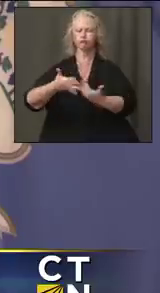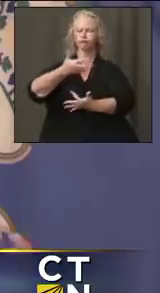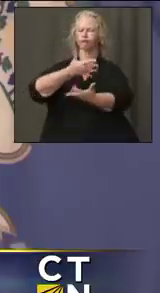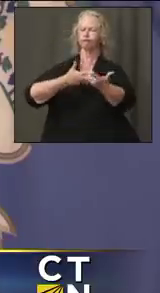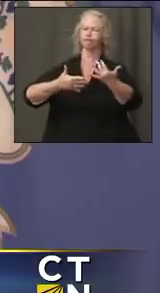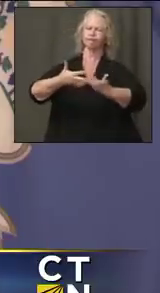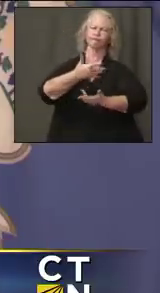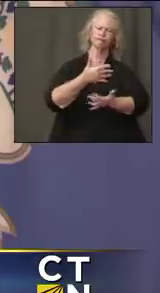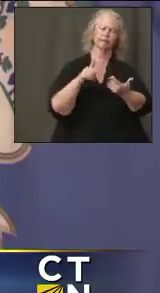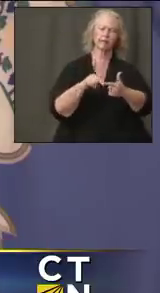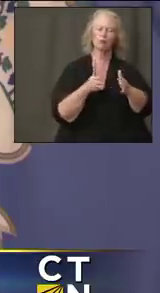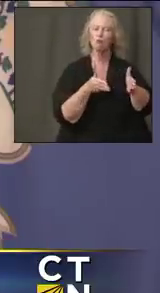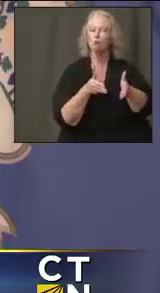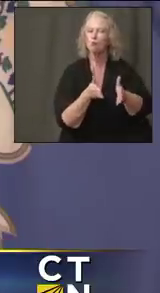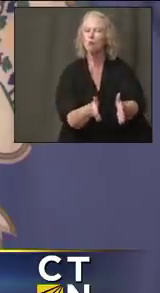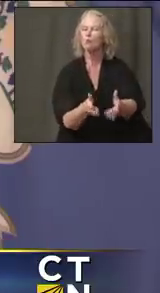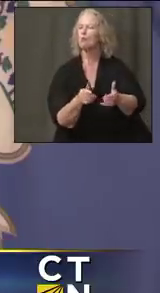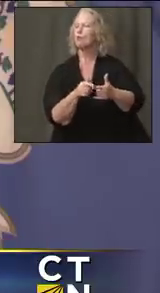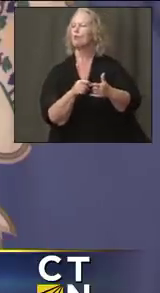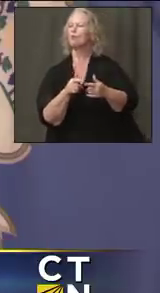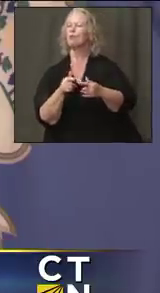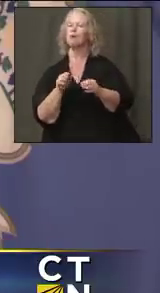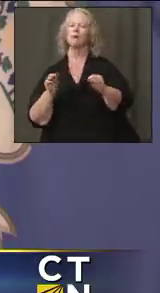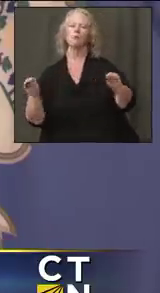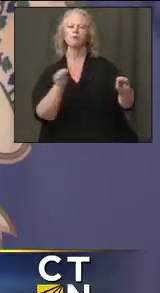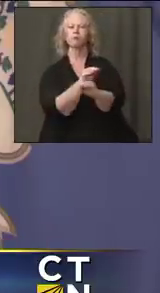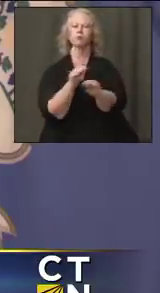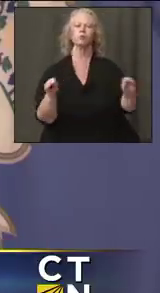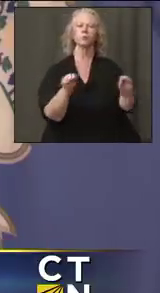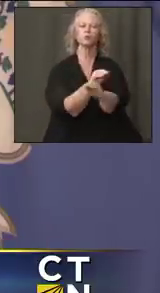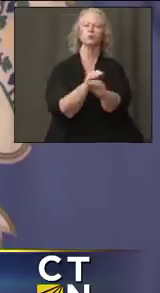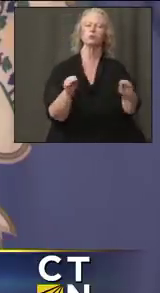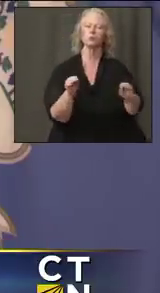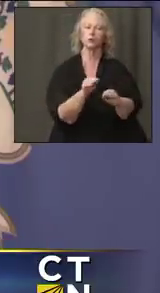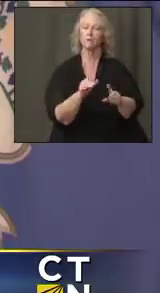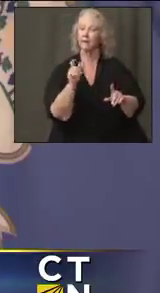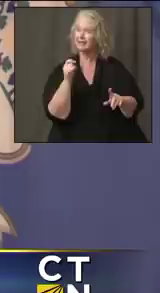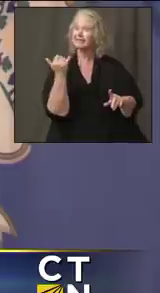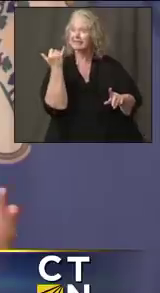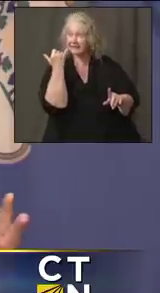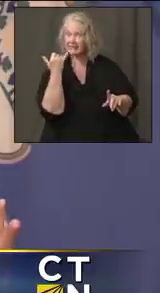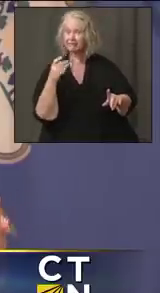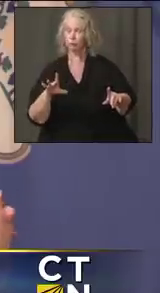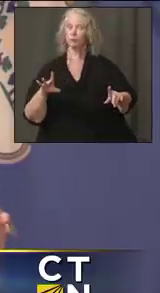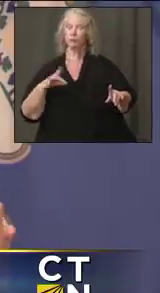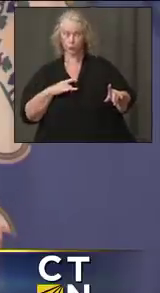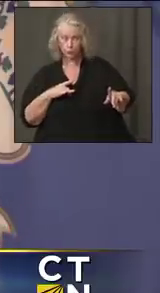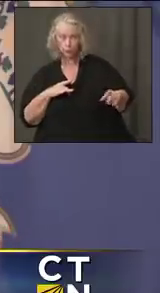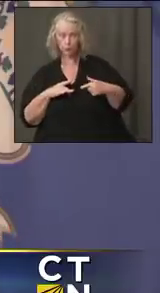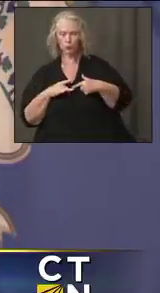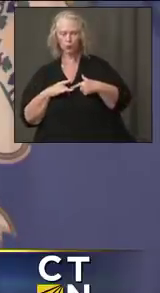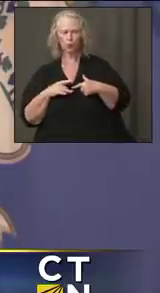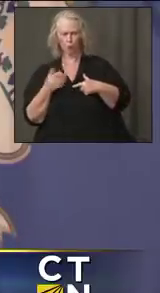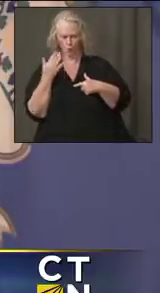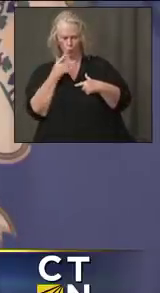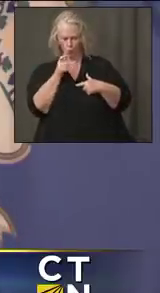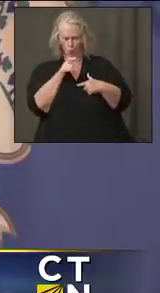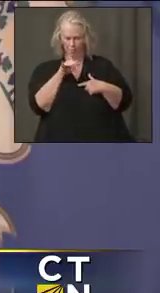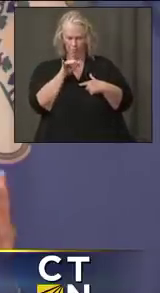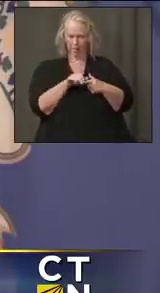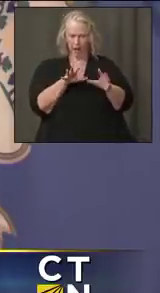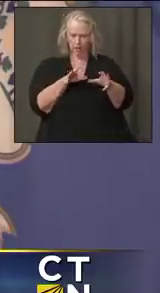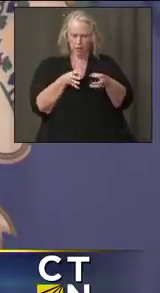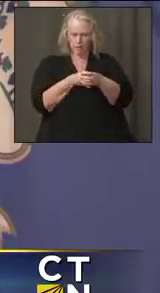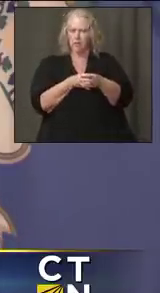other classes. So if there was, God forbid, an infection, you know who those 25 kids and that